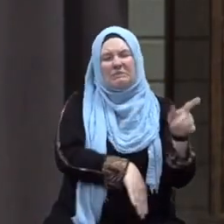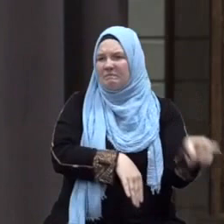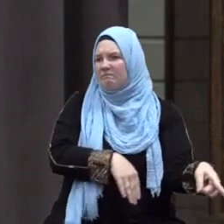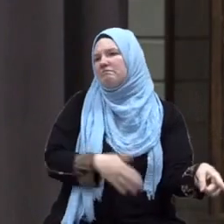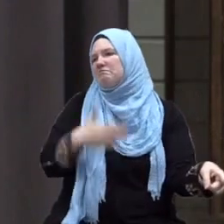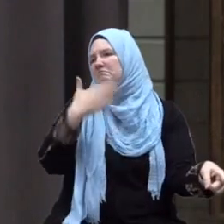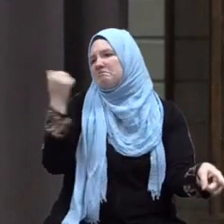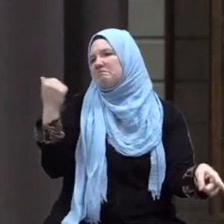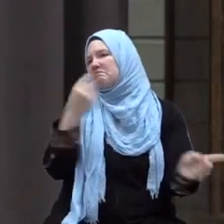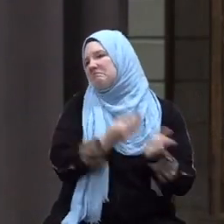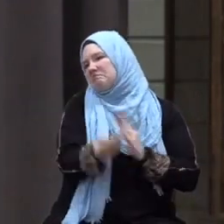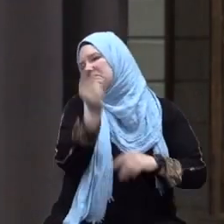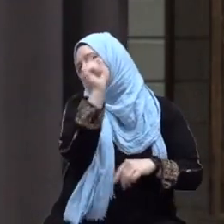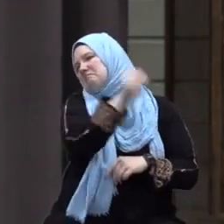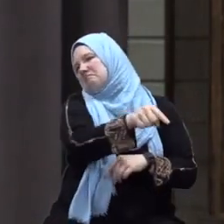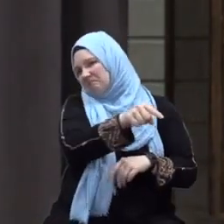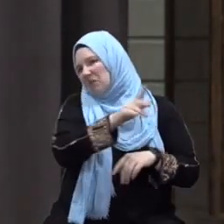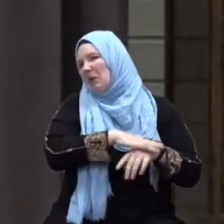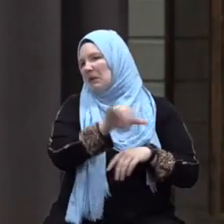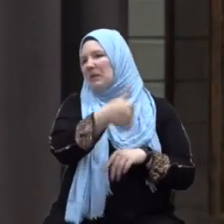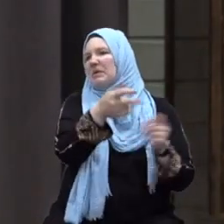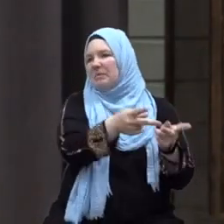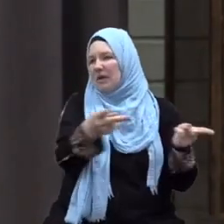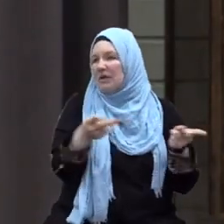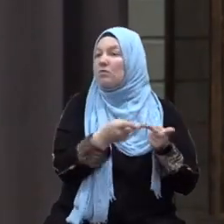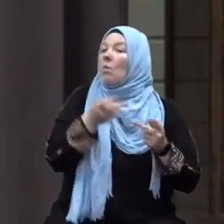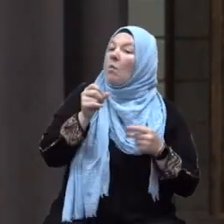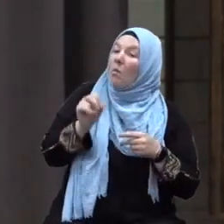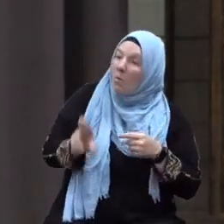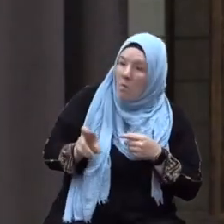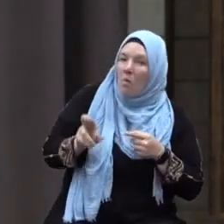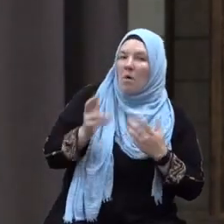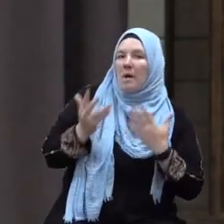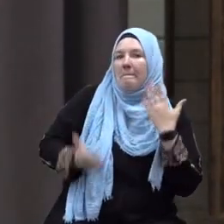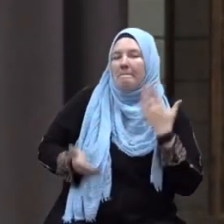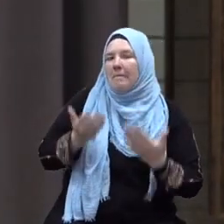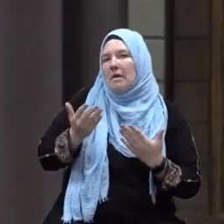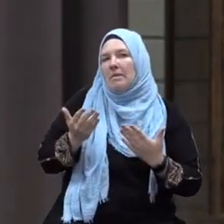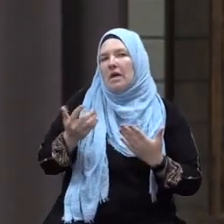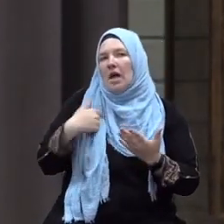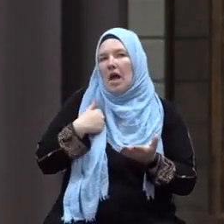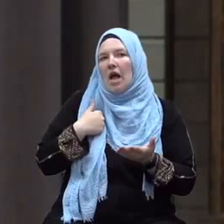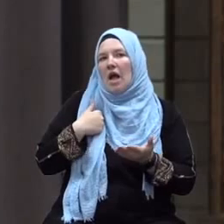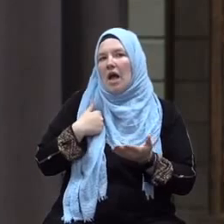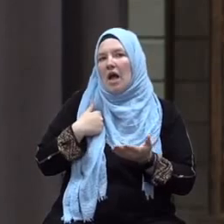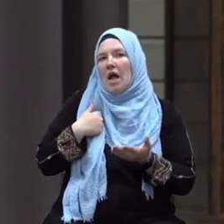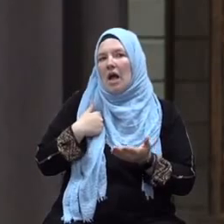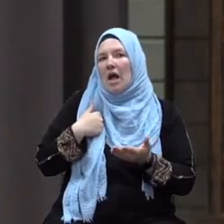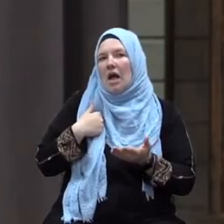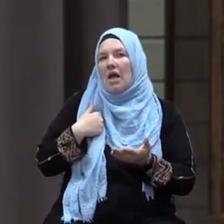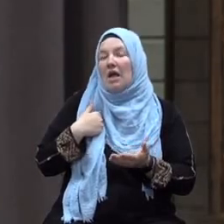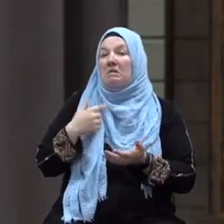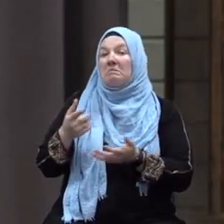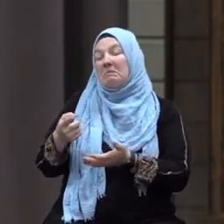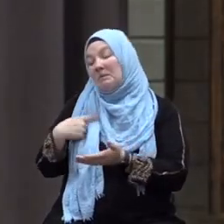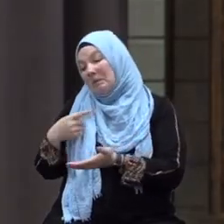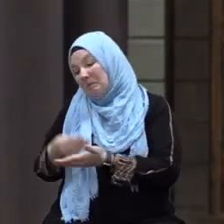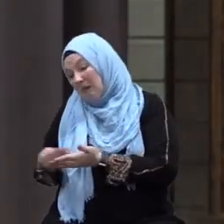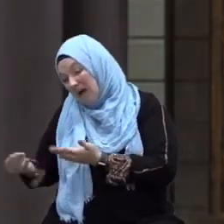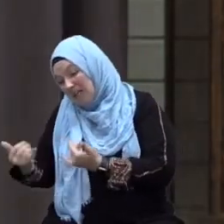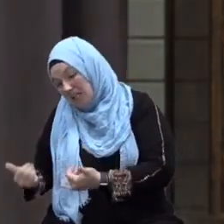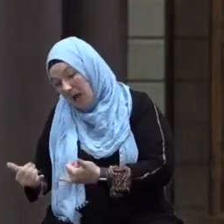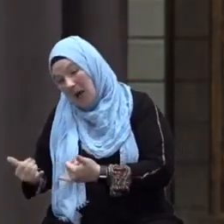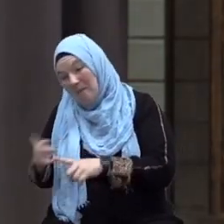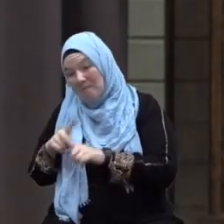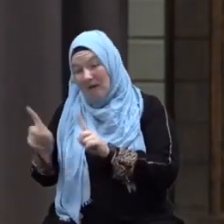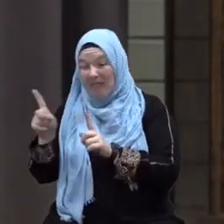say, I'm better off buying it from the other place, or I'm going to save some pennies of transportation and buy it here. It's